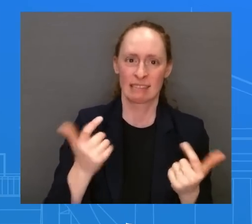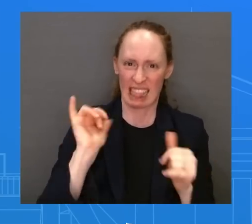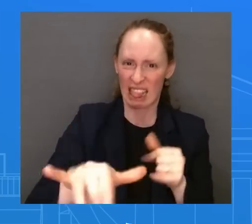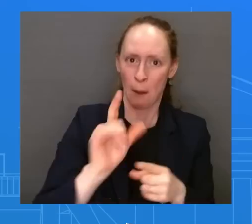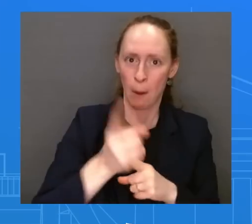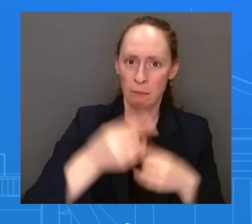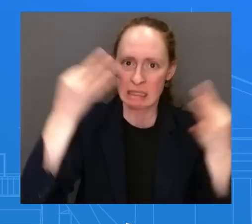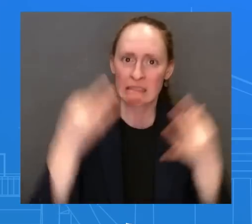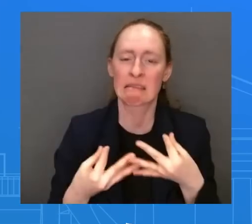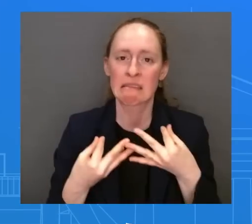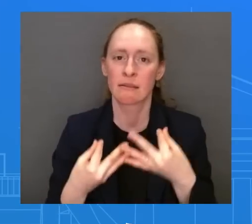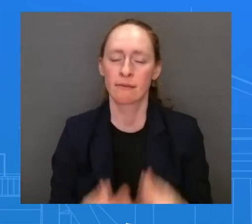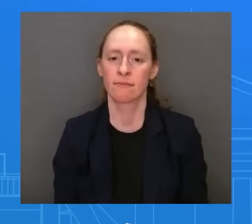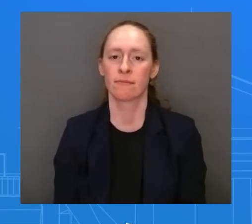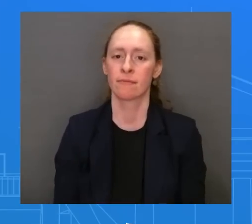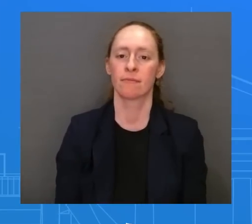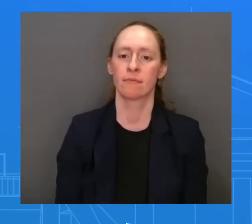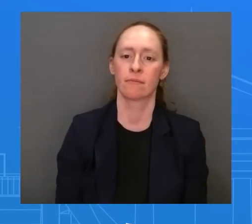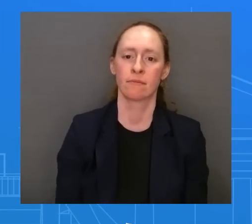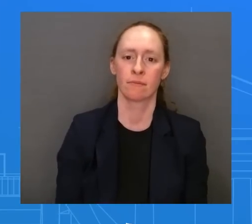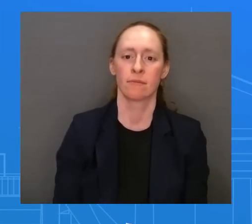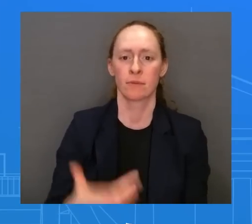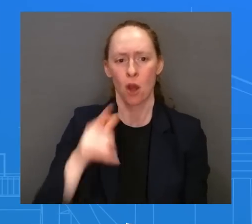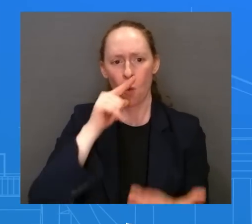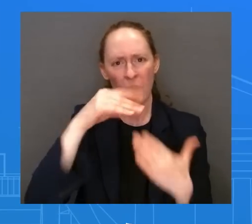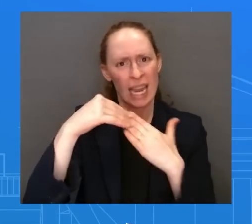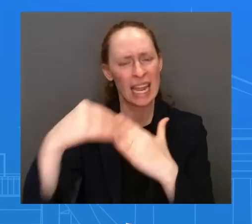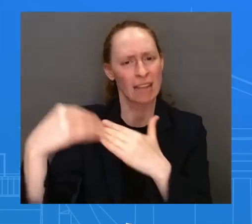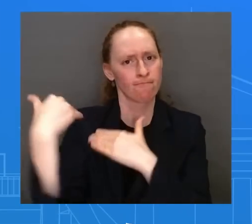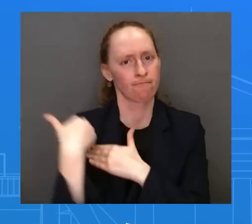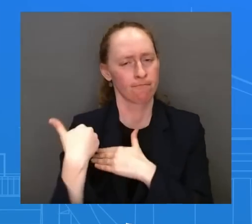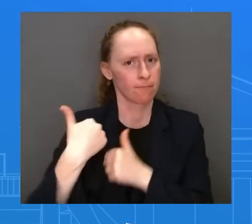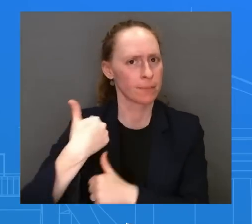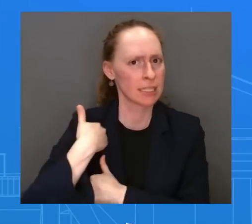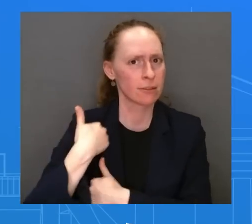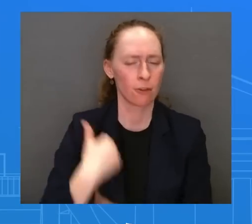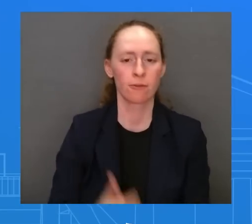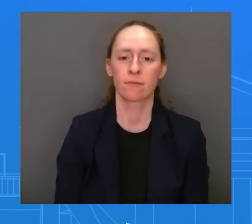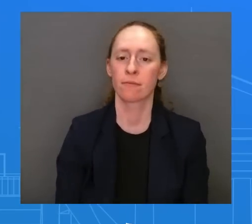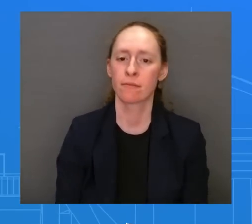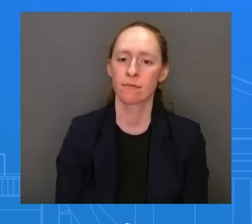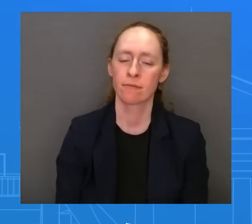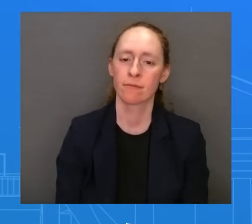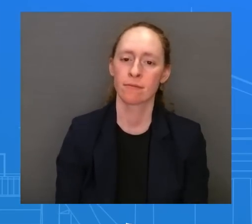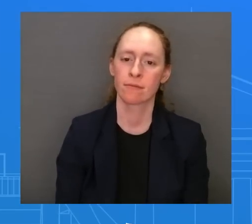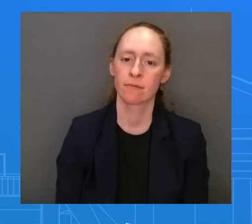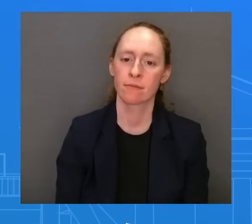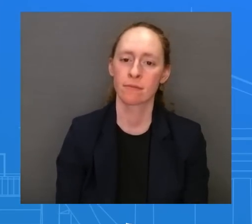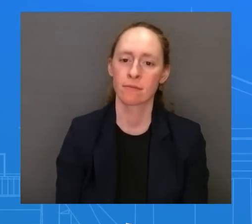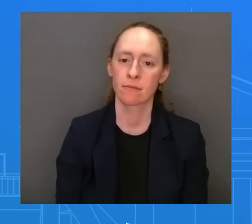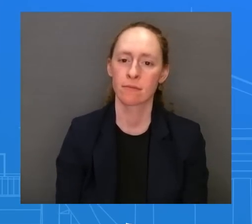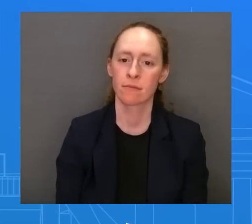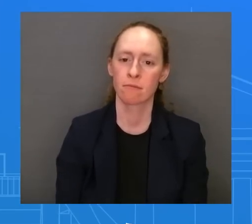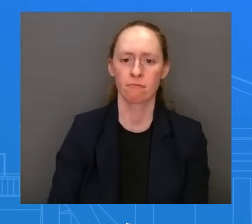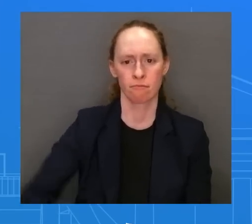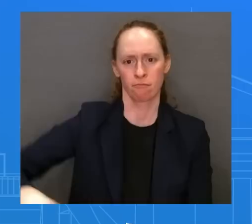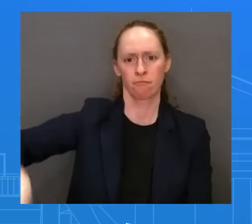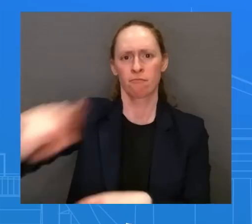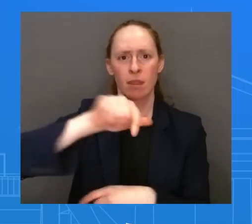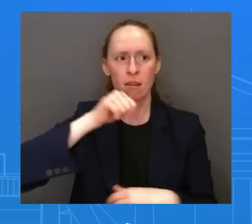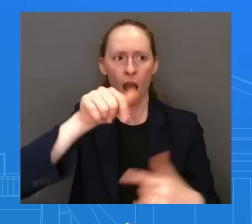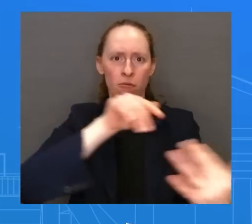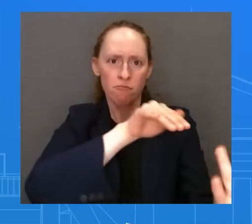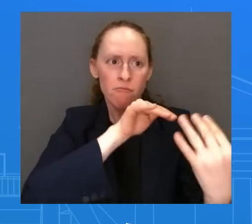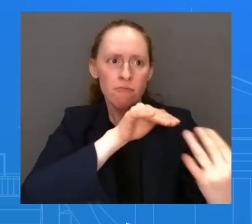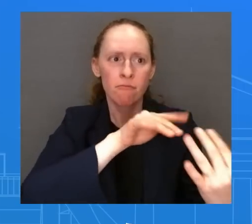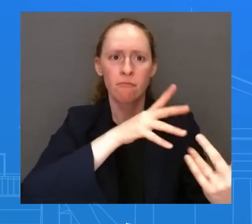else evacuation operations are the are probably some of the most difficult not probably they are some of the most